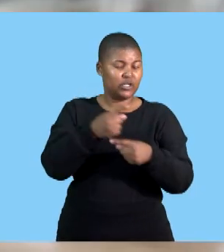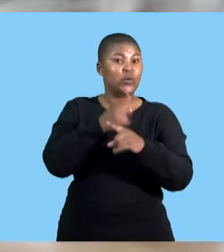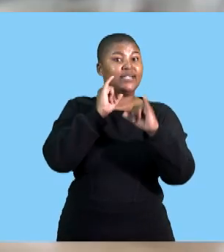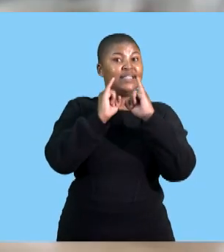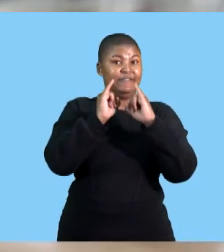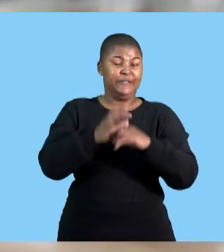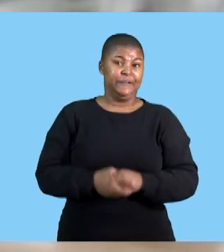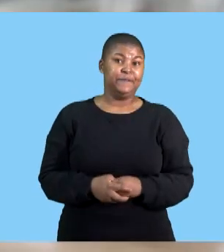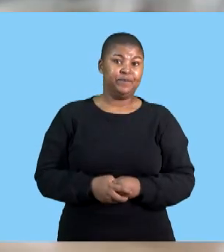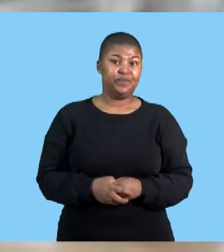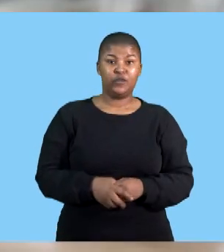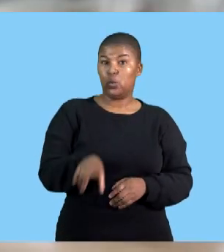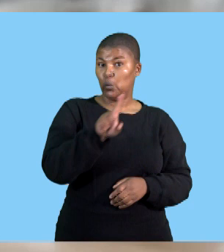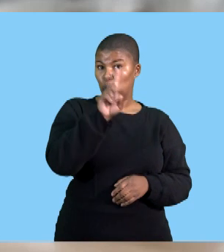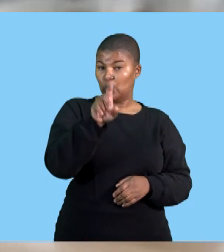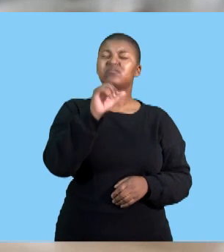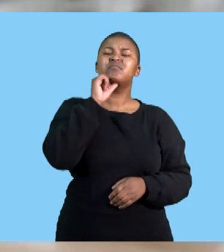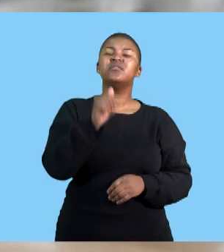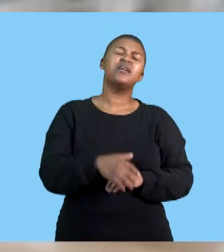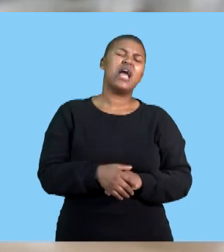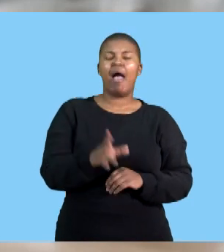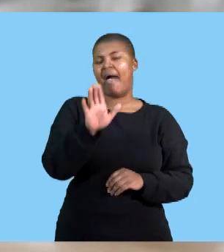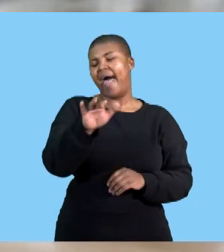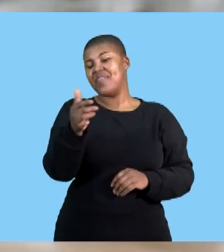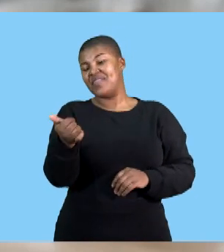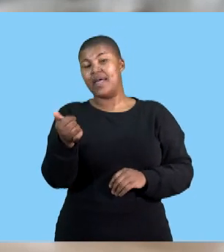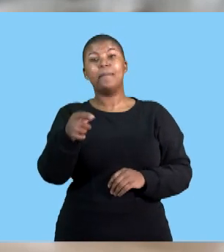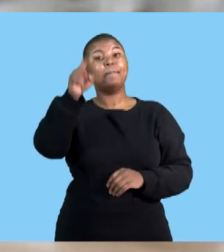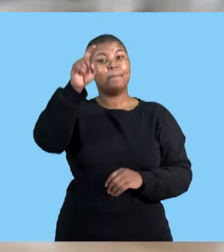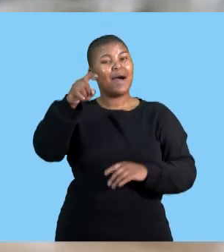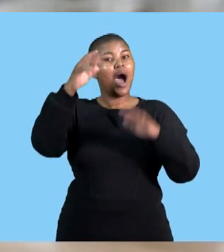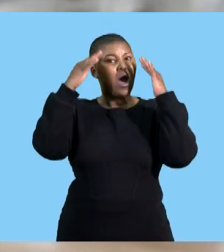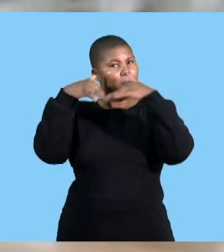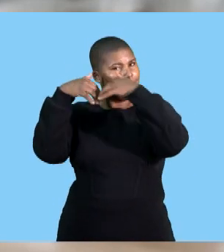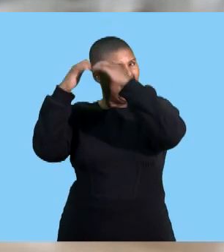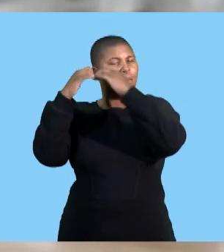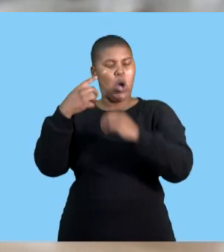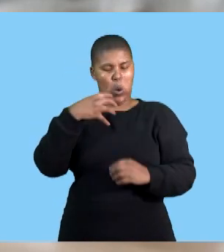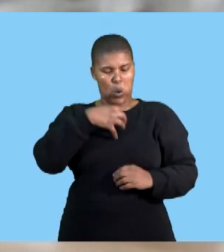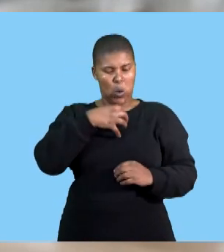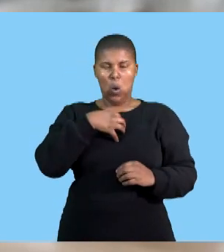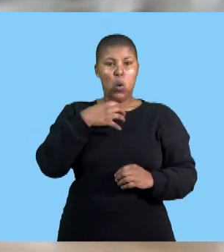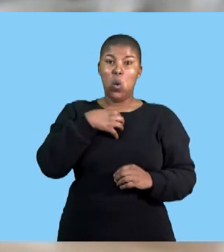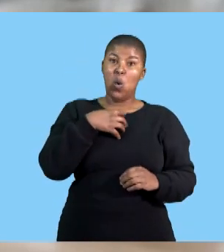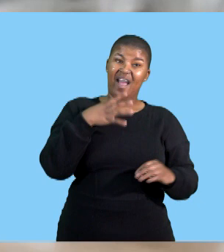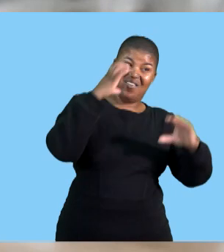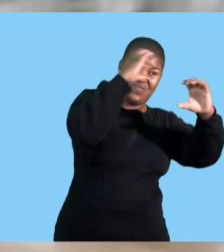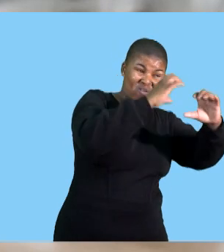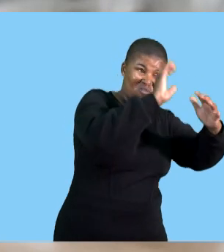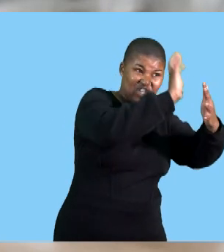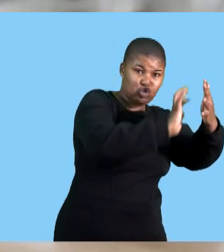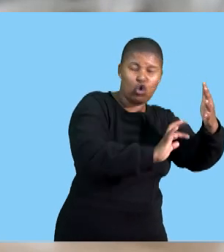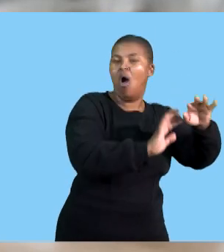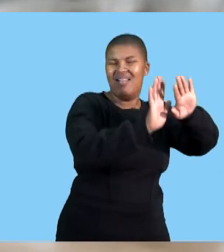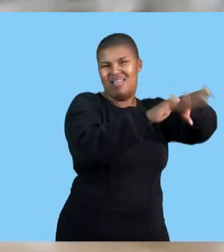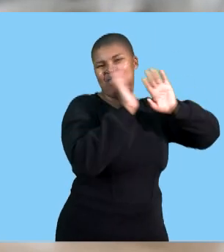the question asks for other, you are then supposed to come up with other responses that are not on the scenario